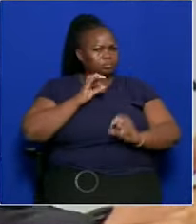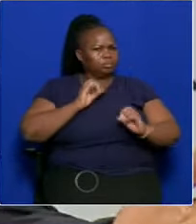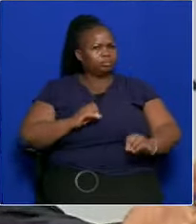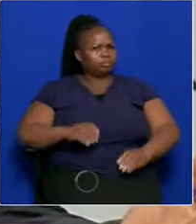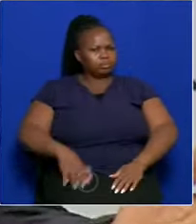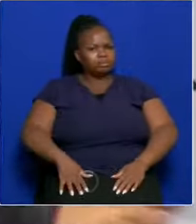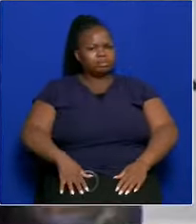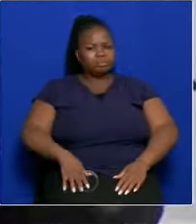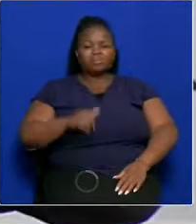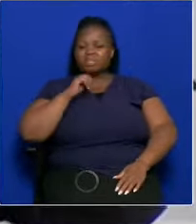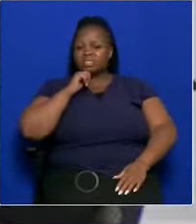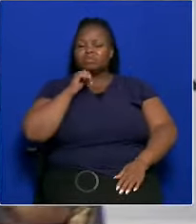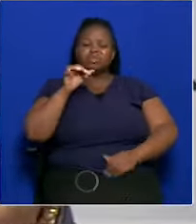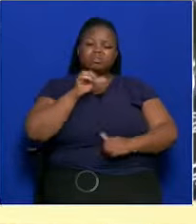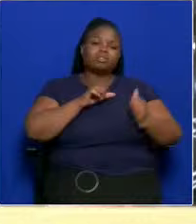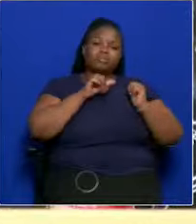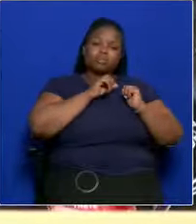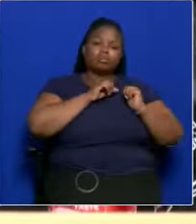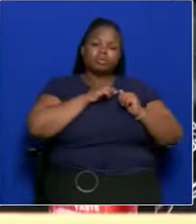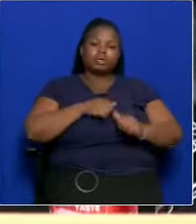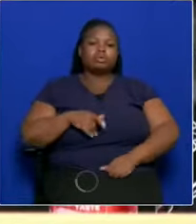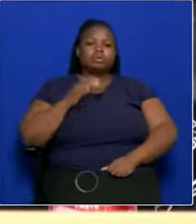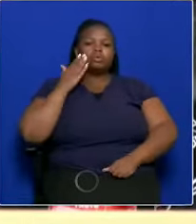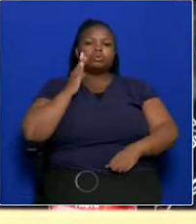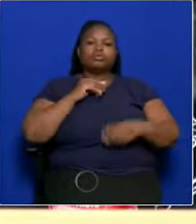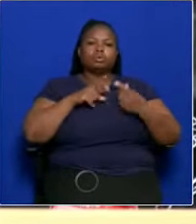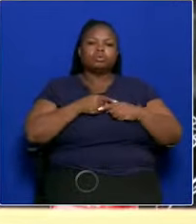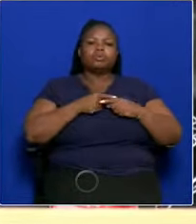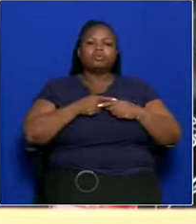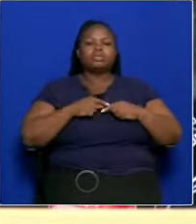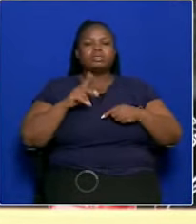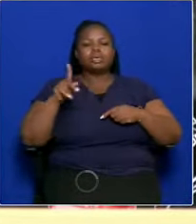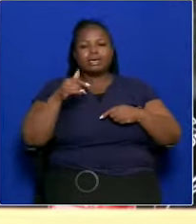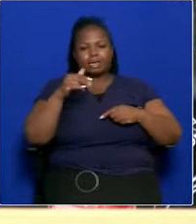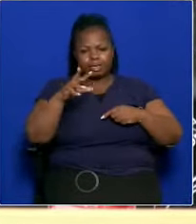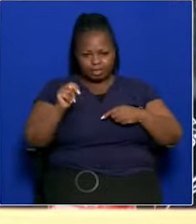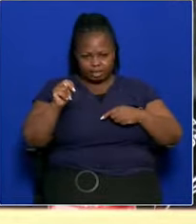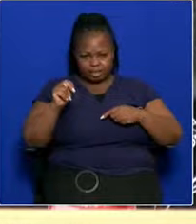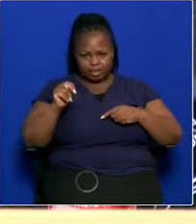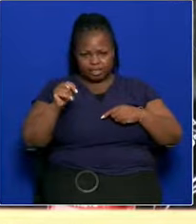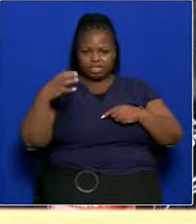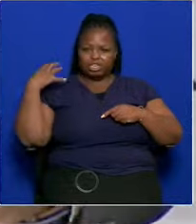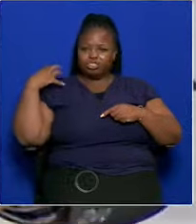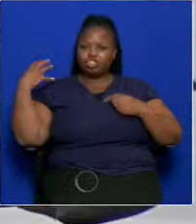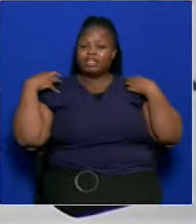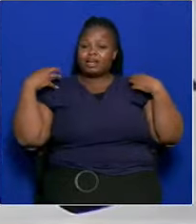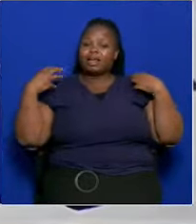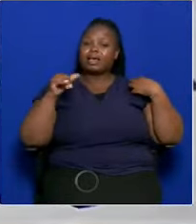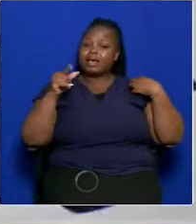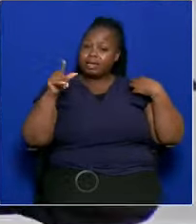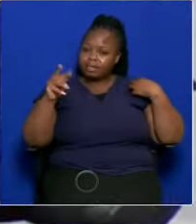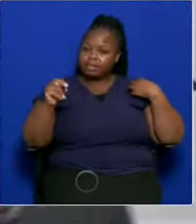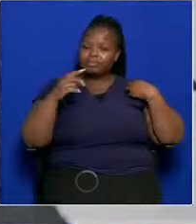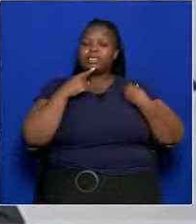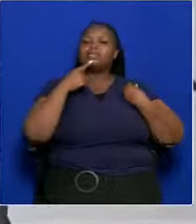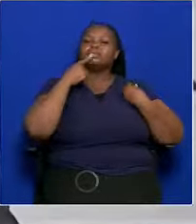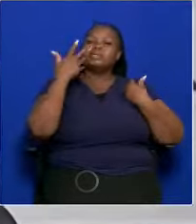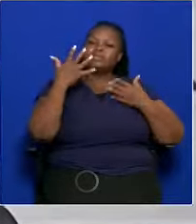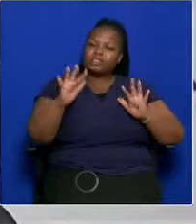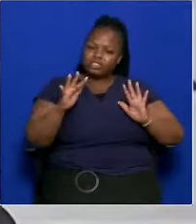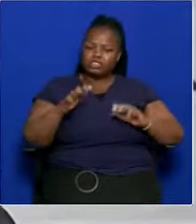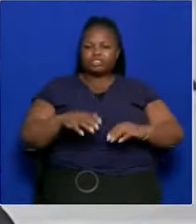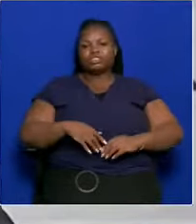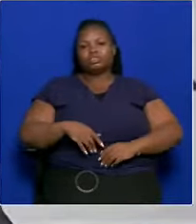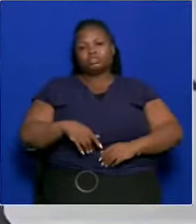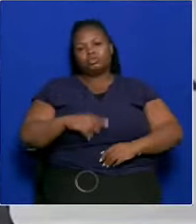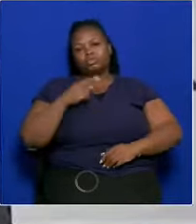back, when we're talking about General Khan, that is where I commented to say, this is changing our